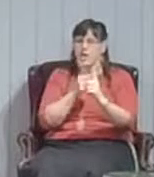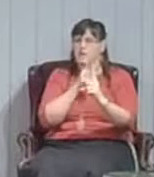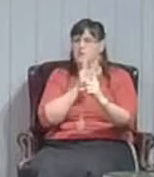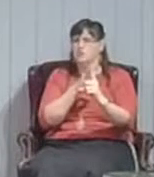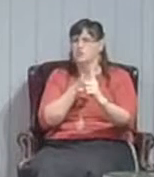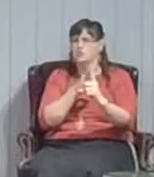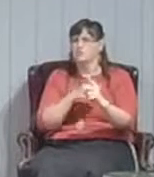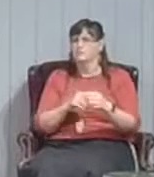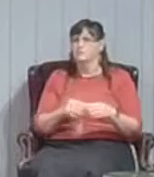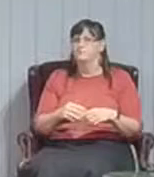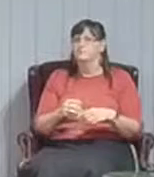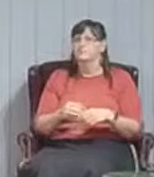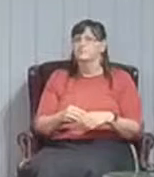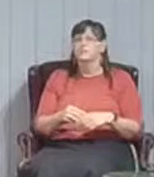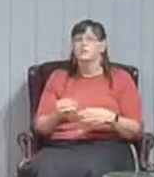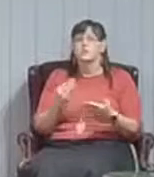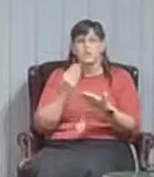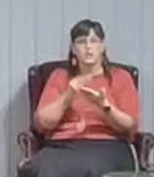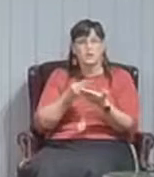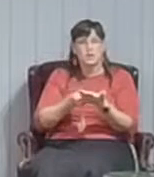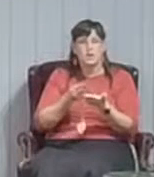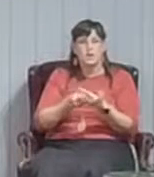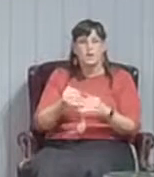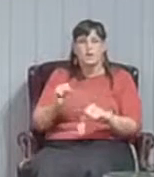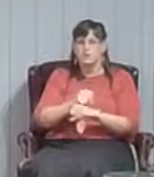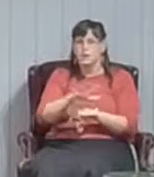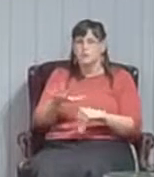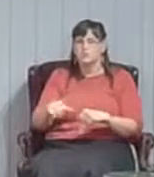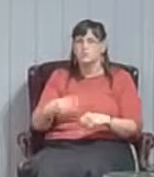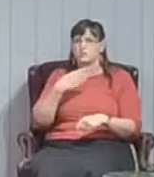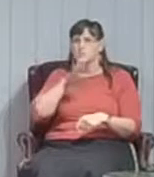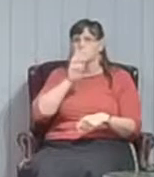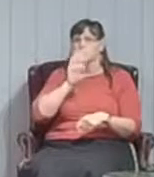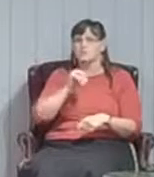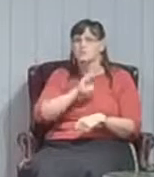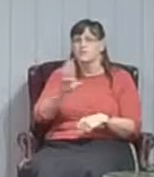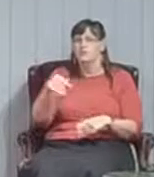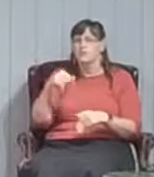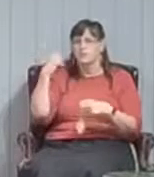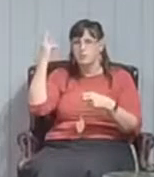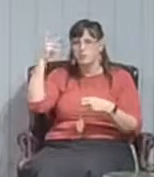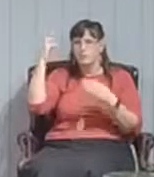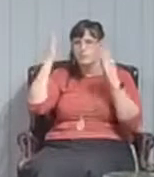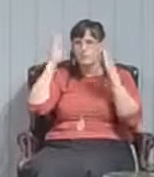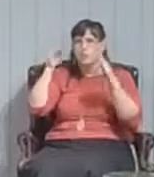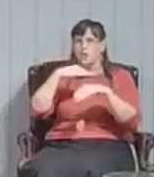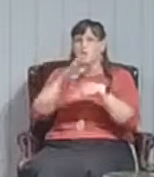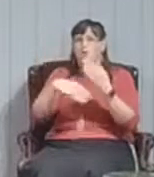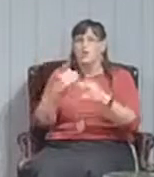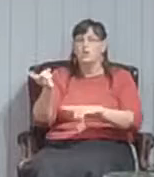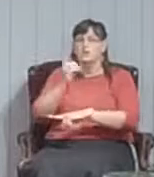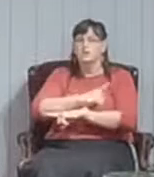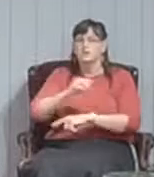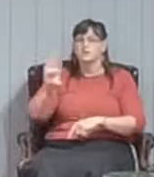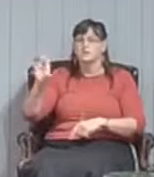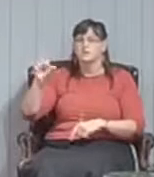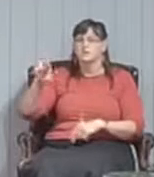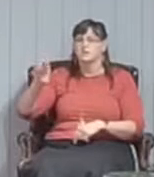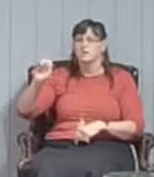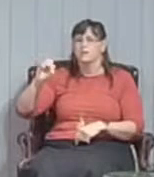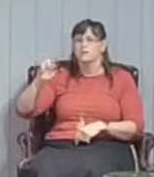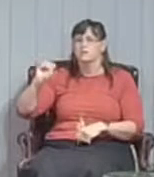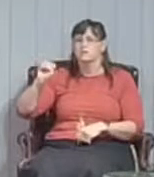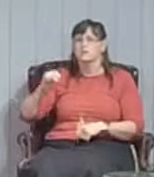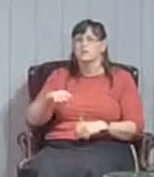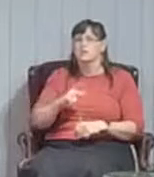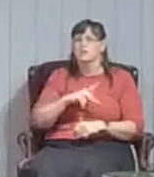6. And hired counselors against them to frustrate their purpose all the days of Cyrus, king of Persia, even until the reign of Darius,